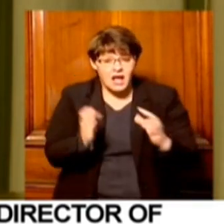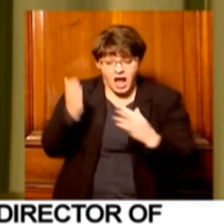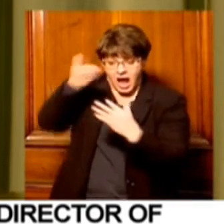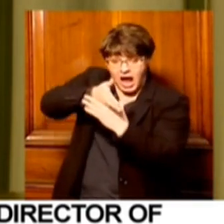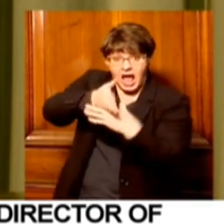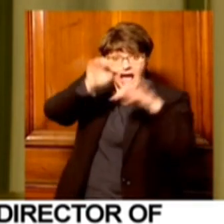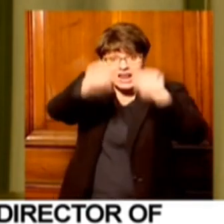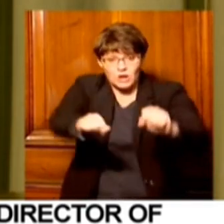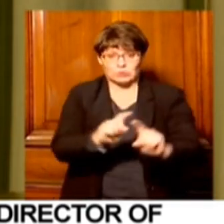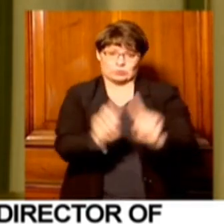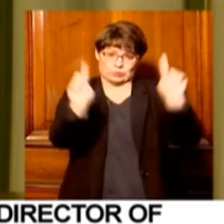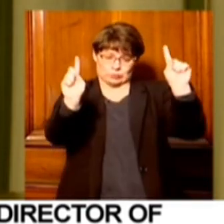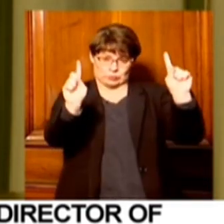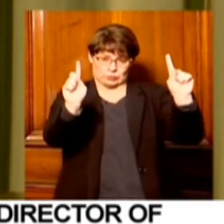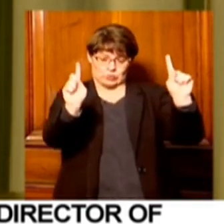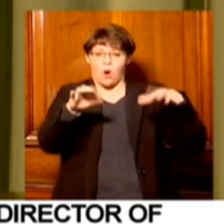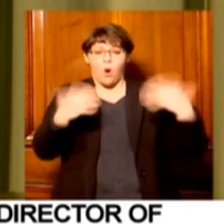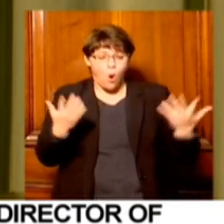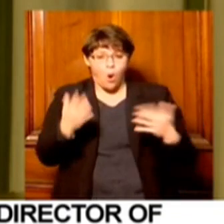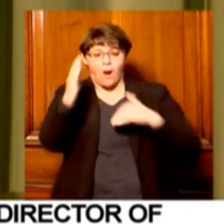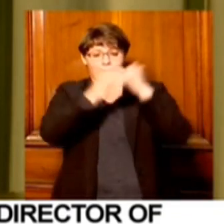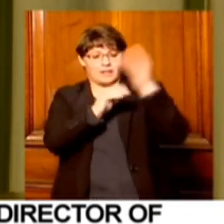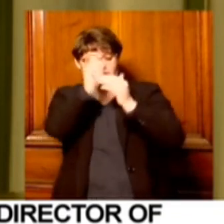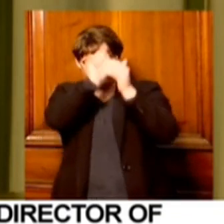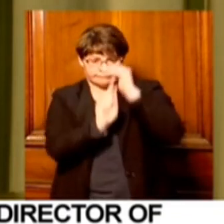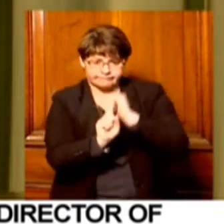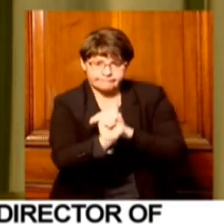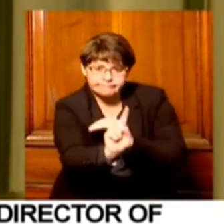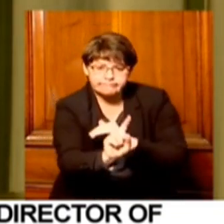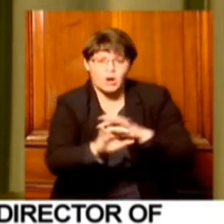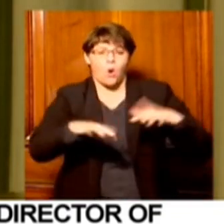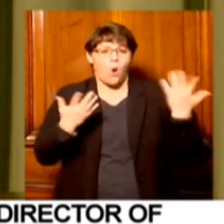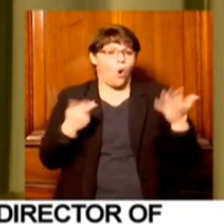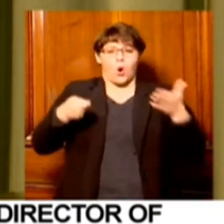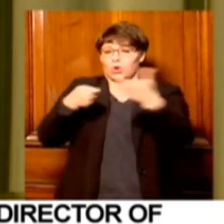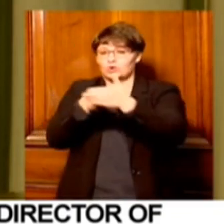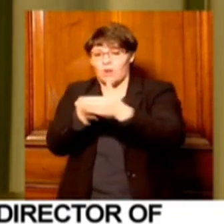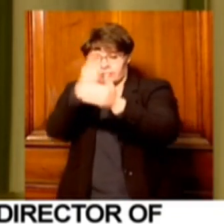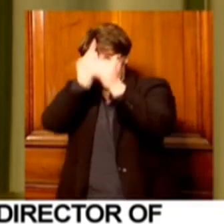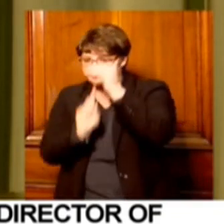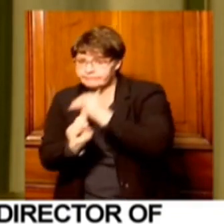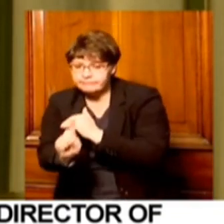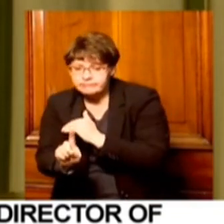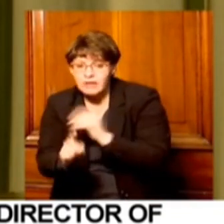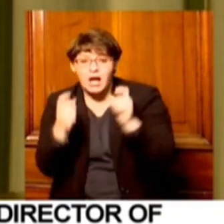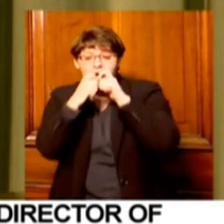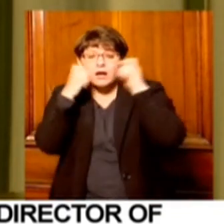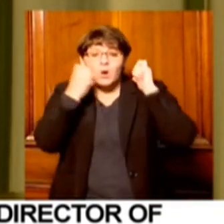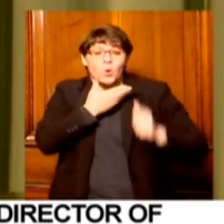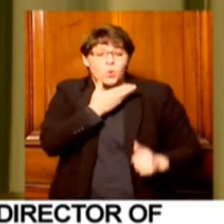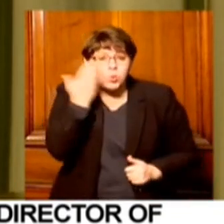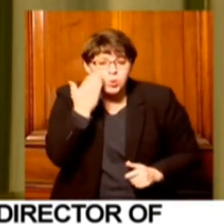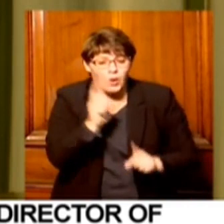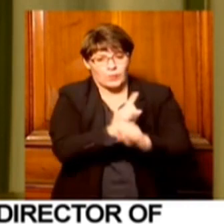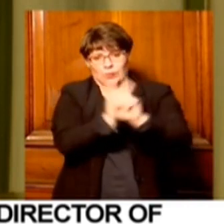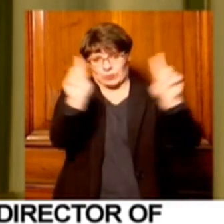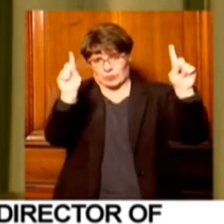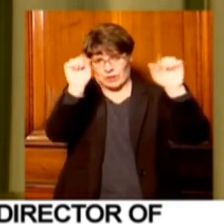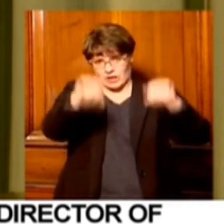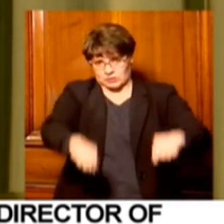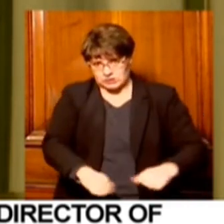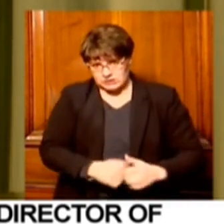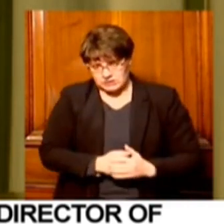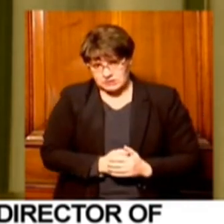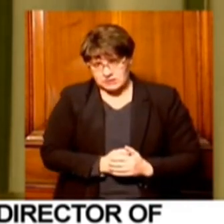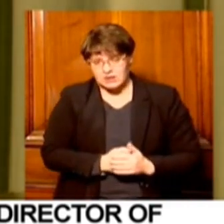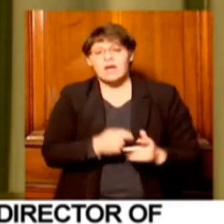transport or enter a building, place, or premises if they do not wear a cloth face mask or